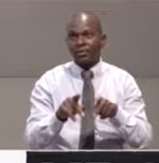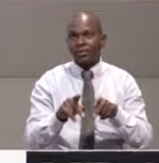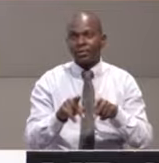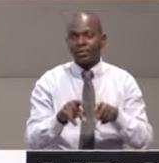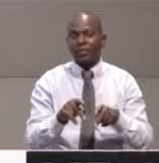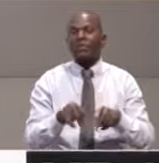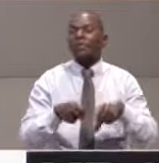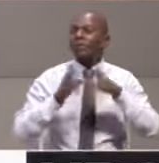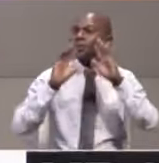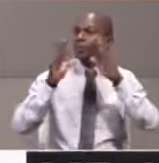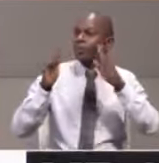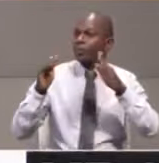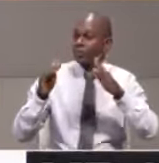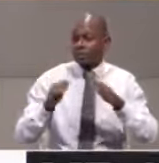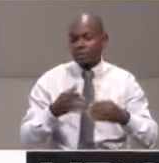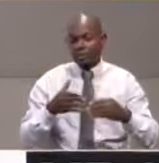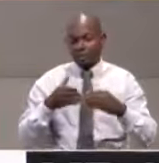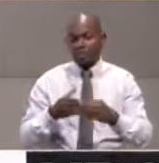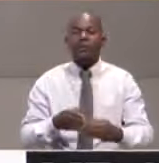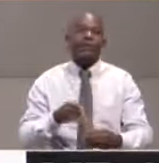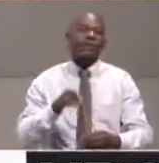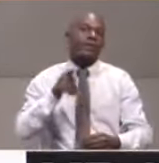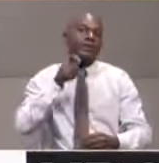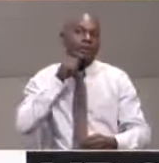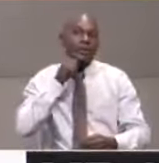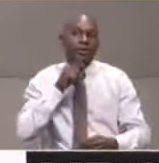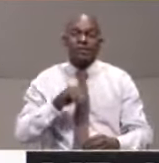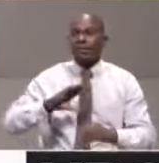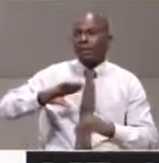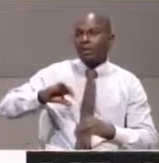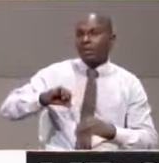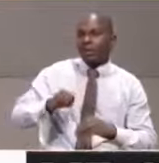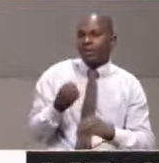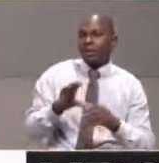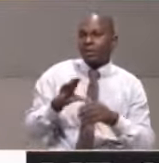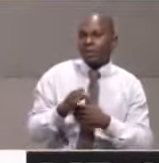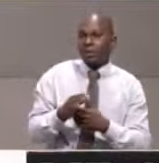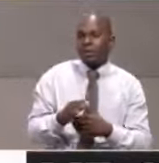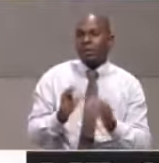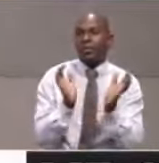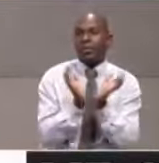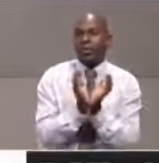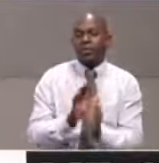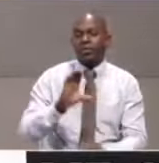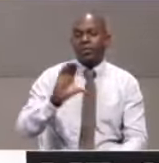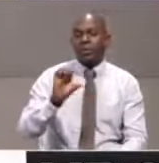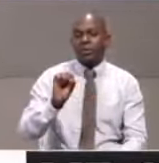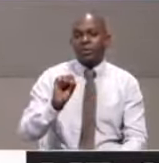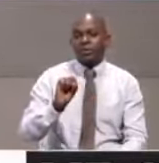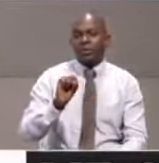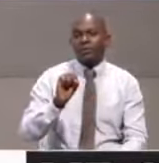The ceremony was also graced by the leader of Teso Cultural Union, His Highness Paul Sande Emolot, the Chancellor of Chambogo